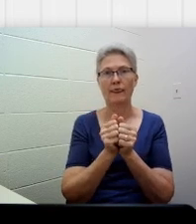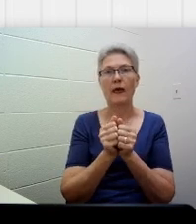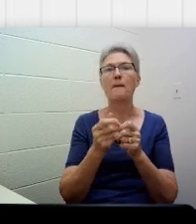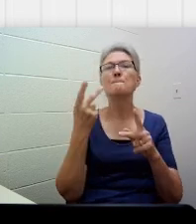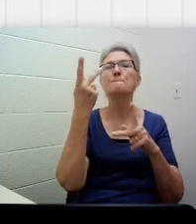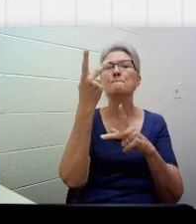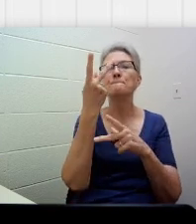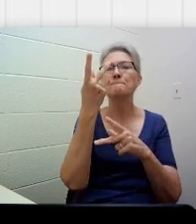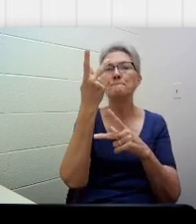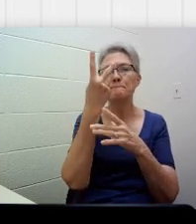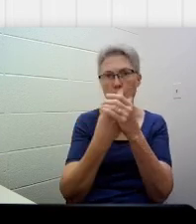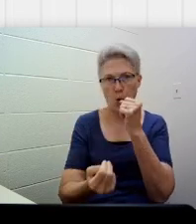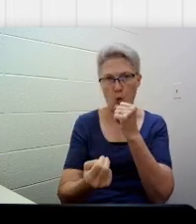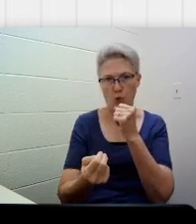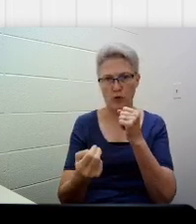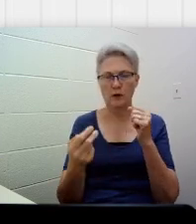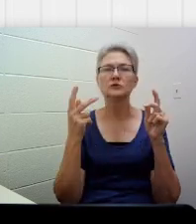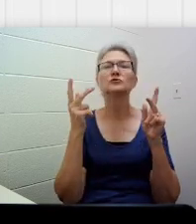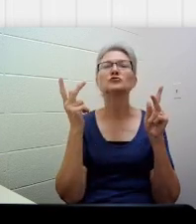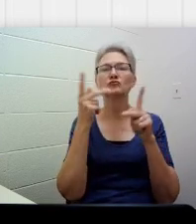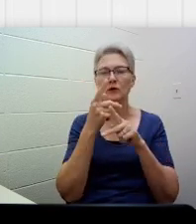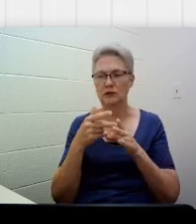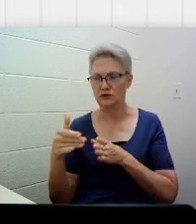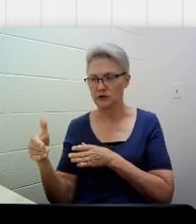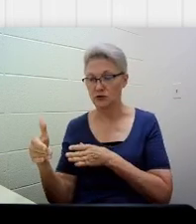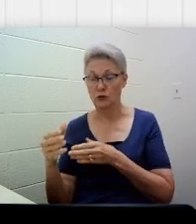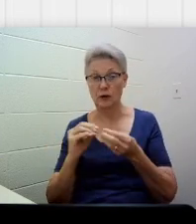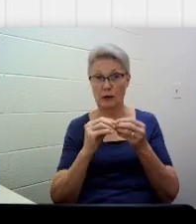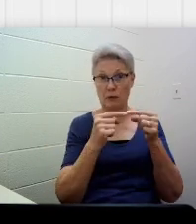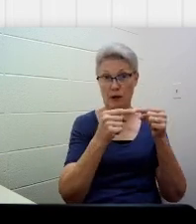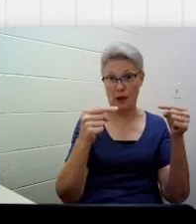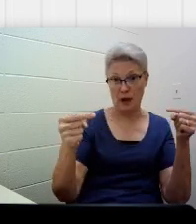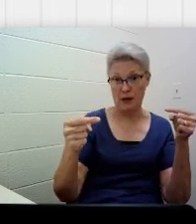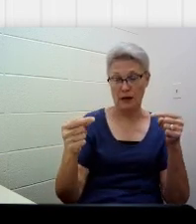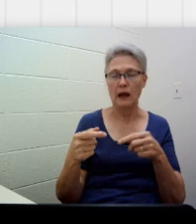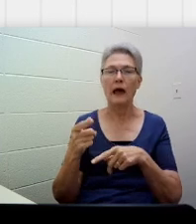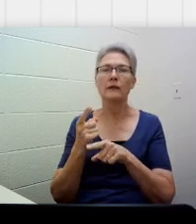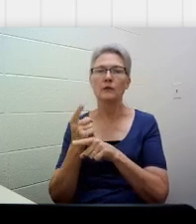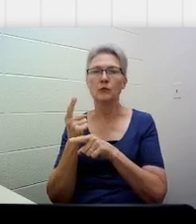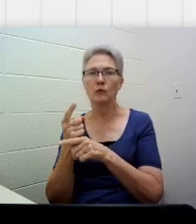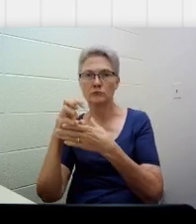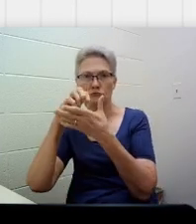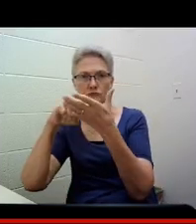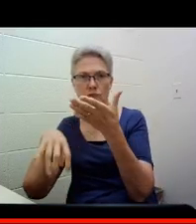both strategies. So the number line is a great strategy as well as the standard algorithm.